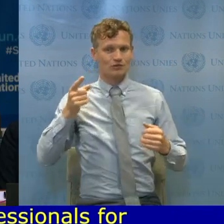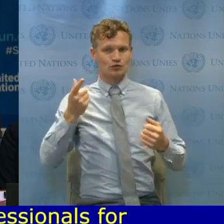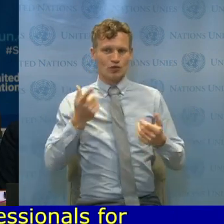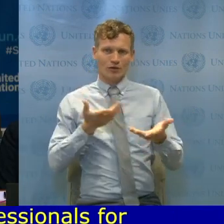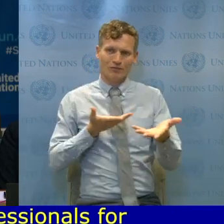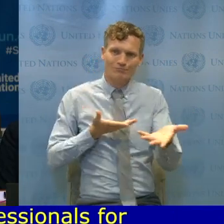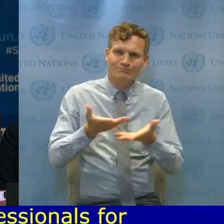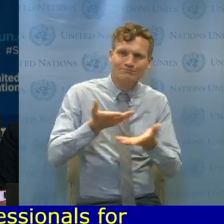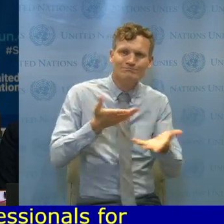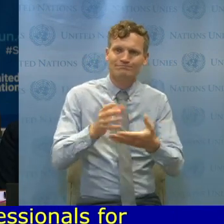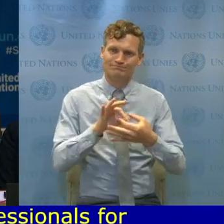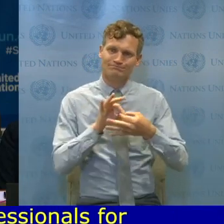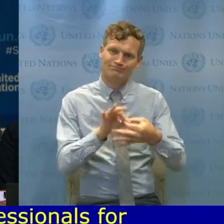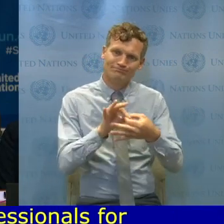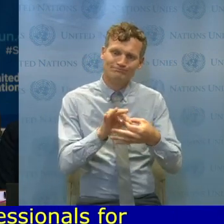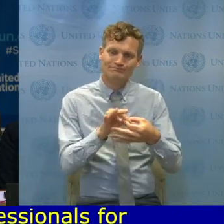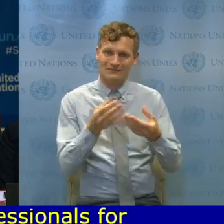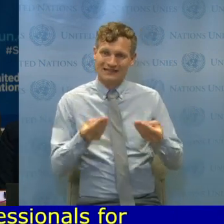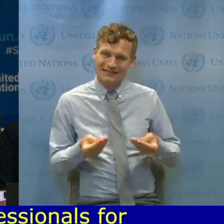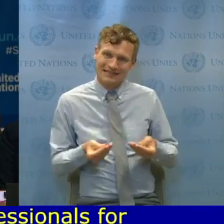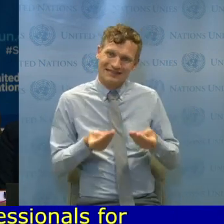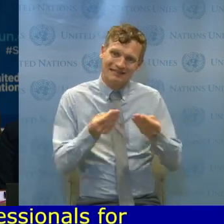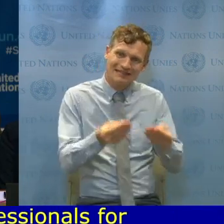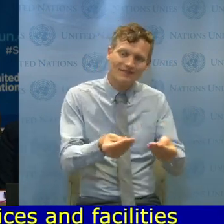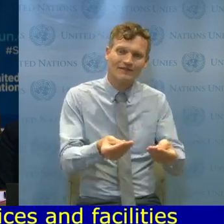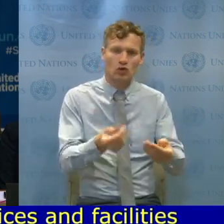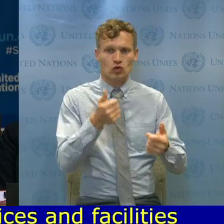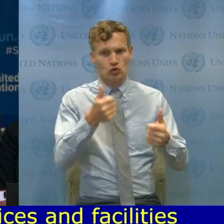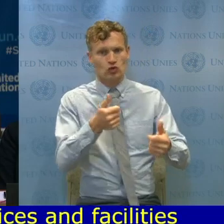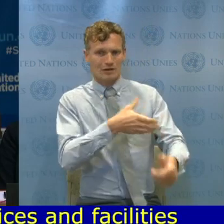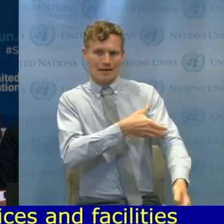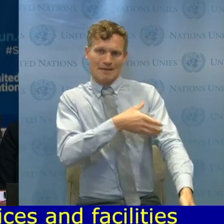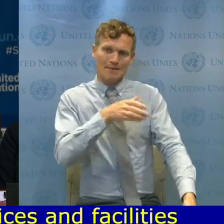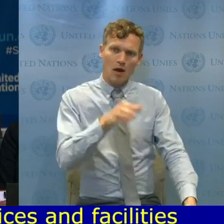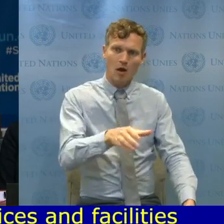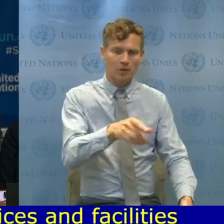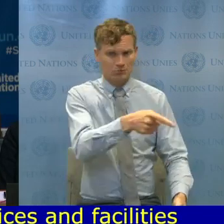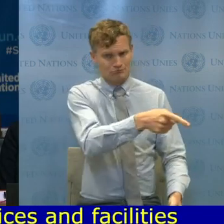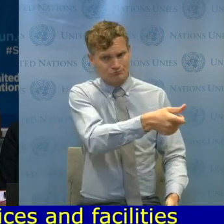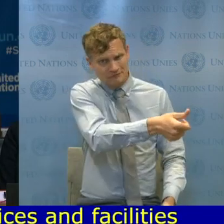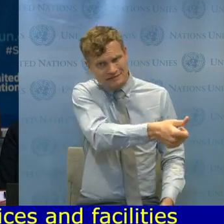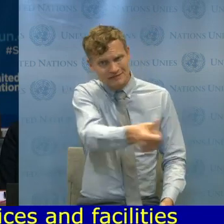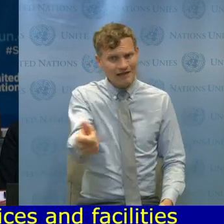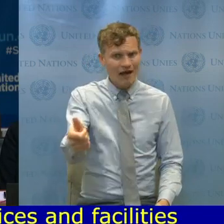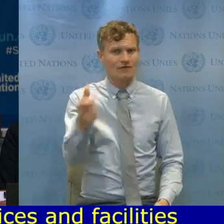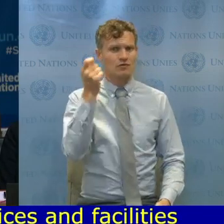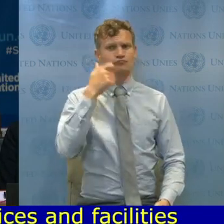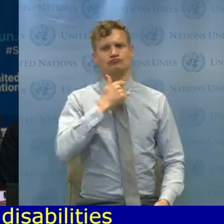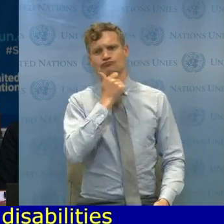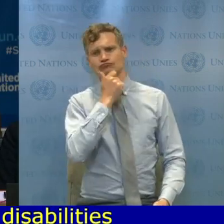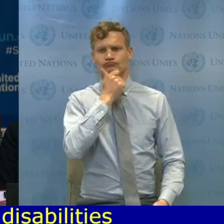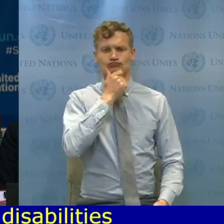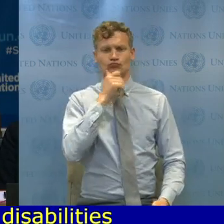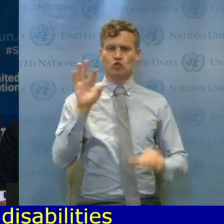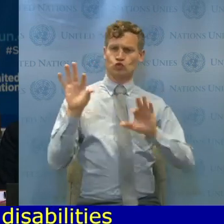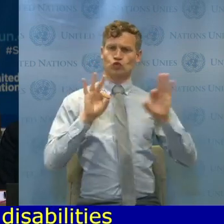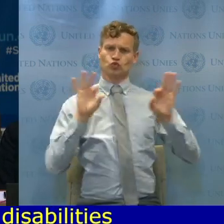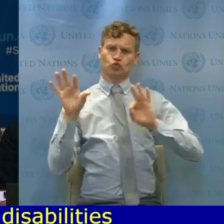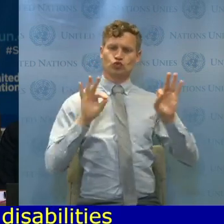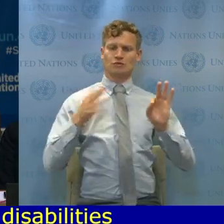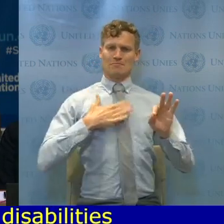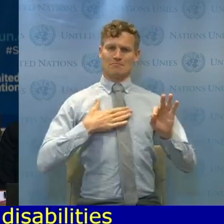with information to make free and informed healthcare decisions. C, in view